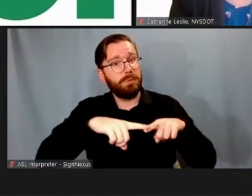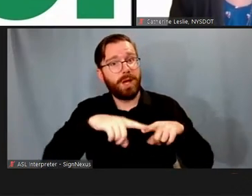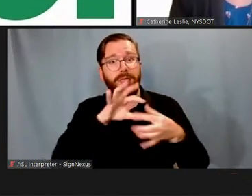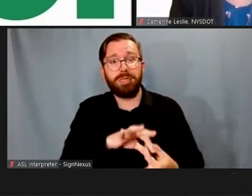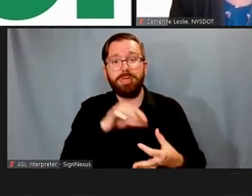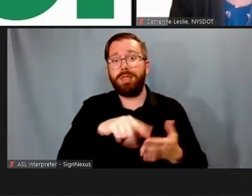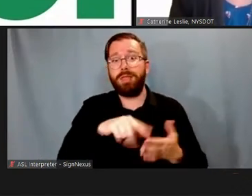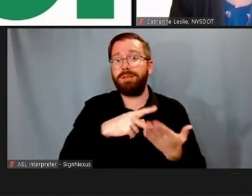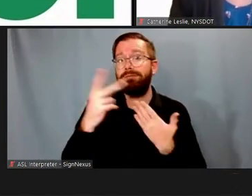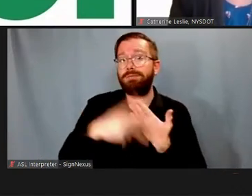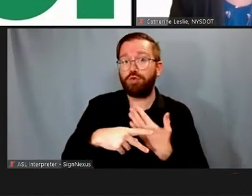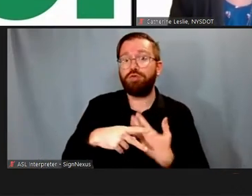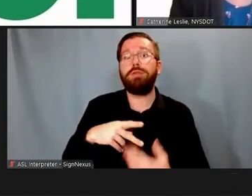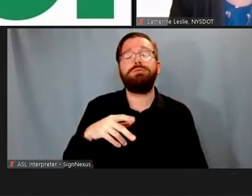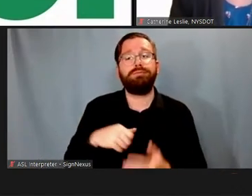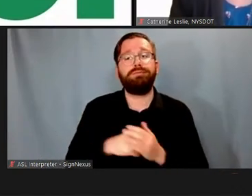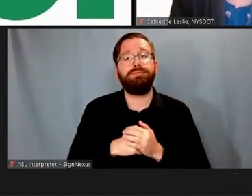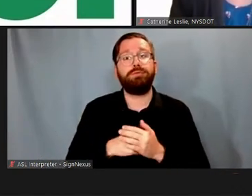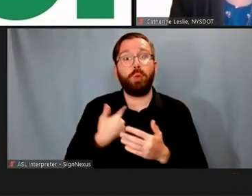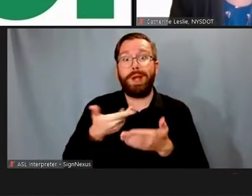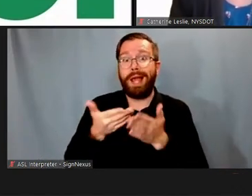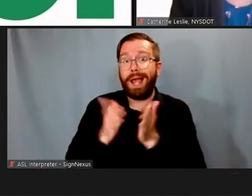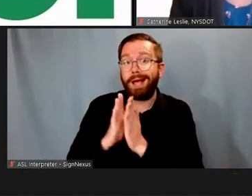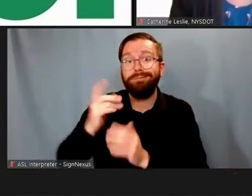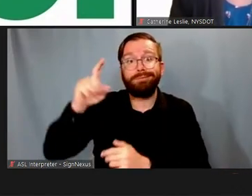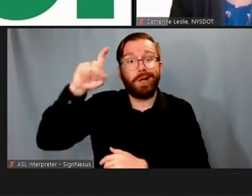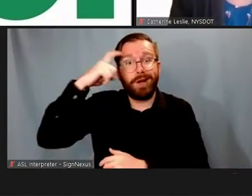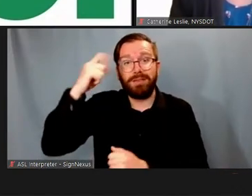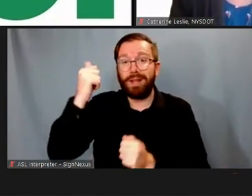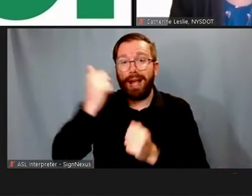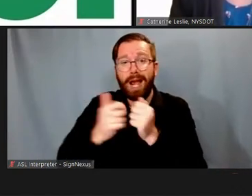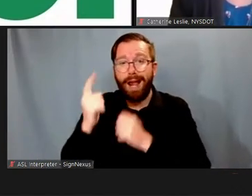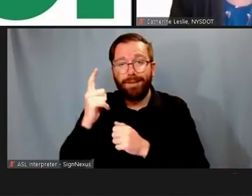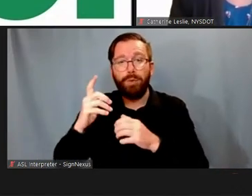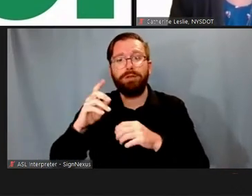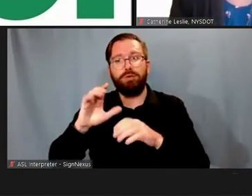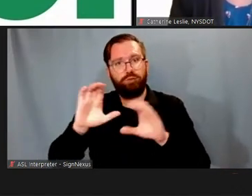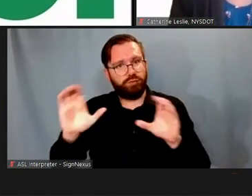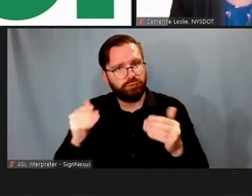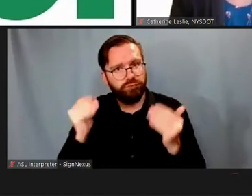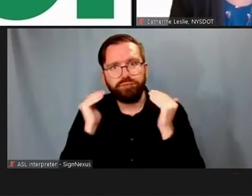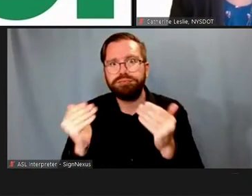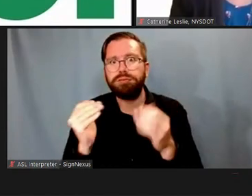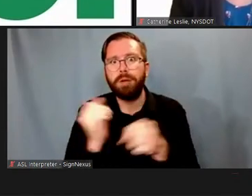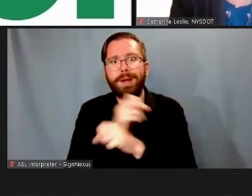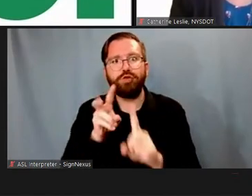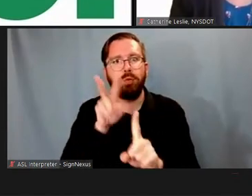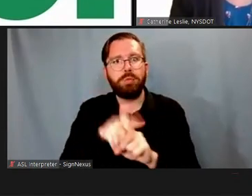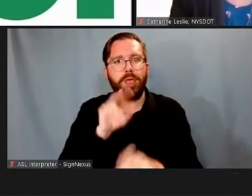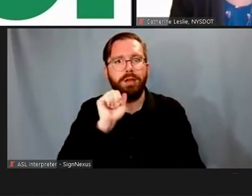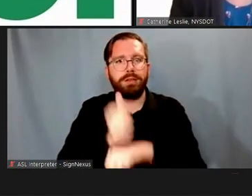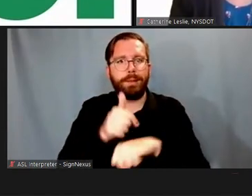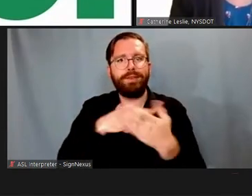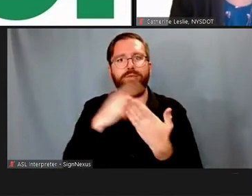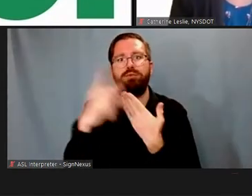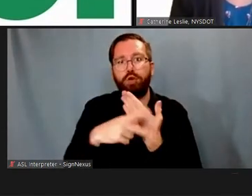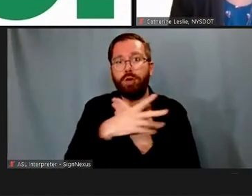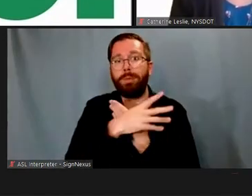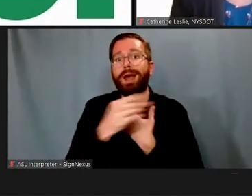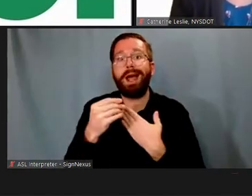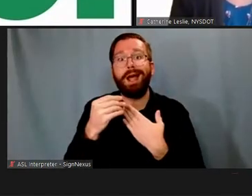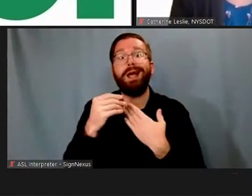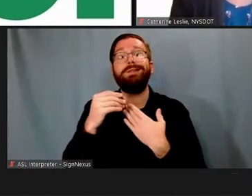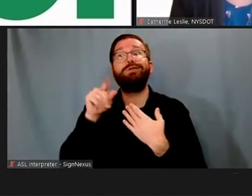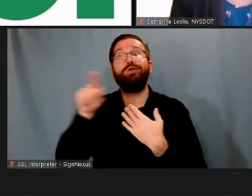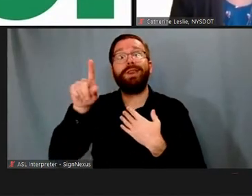to do everything in their power to implement congestion pricing quickly and fairly and for the federal government to understand that for nearly five